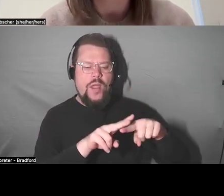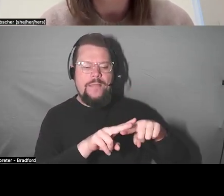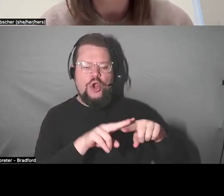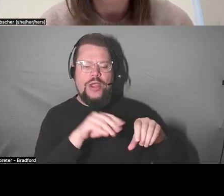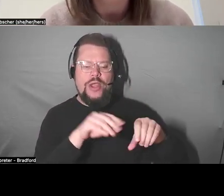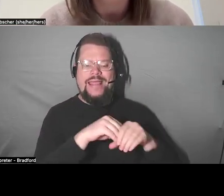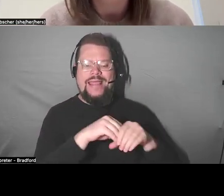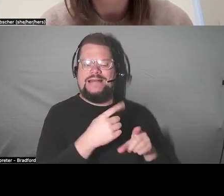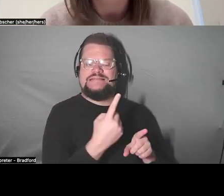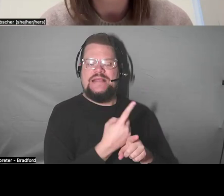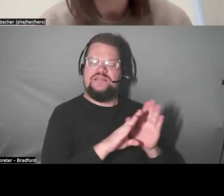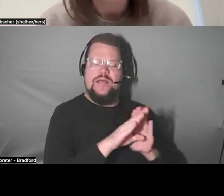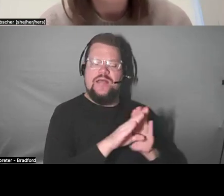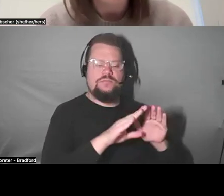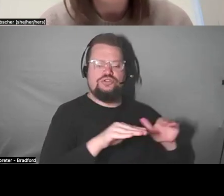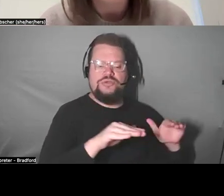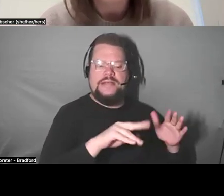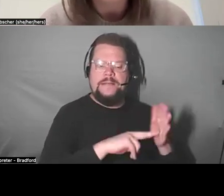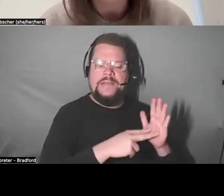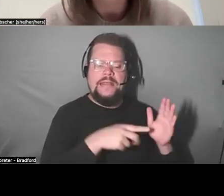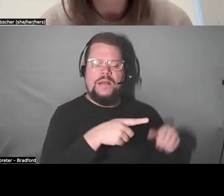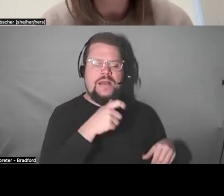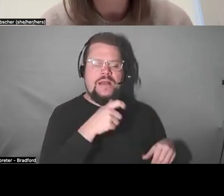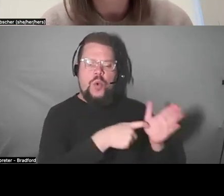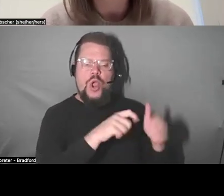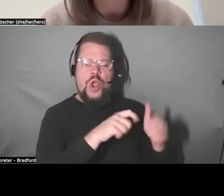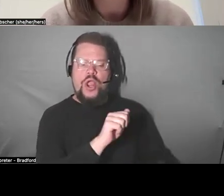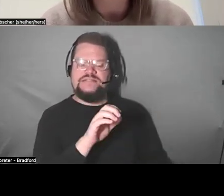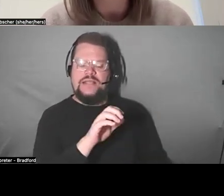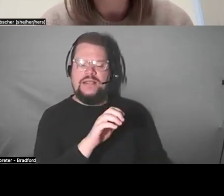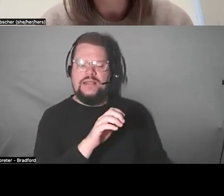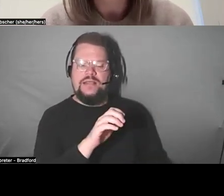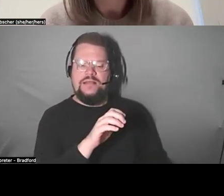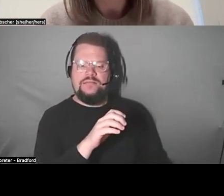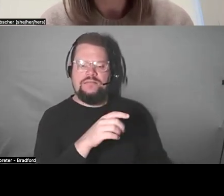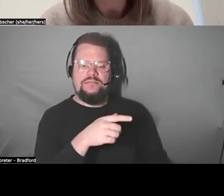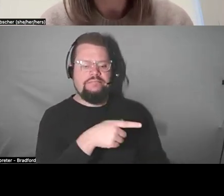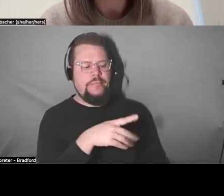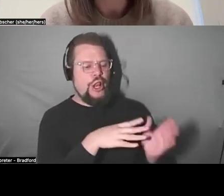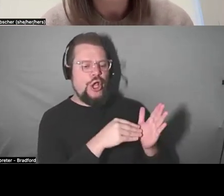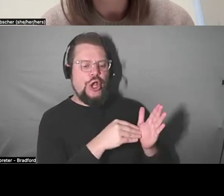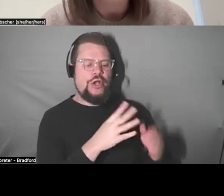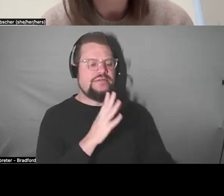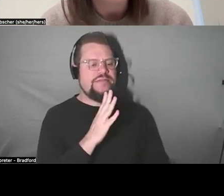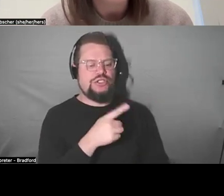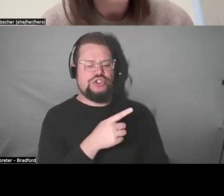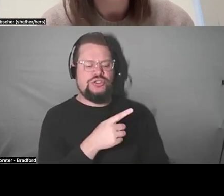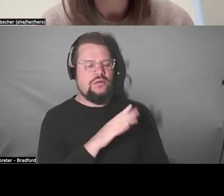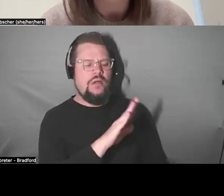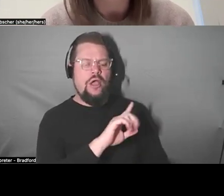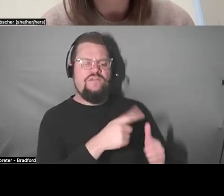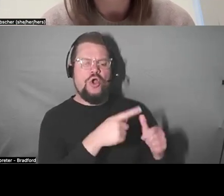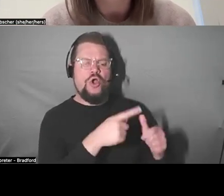developing children. So children who don't require AAC, who are learning to use speech. So what do their first